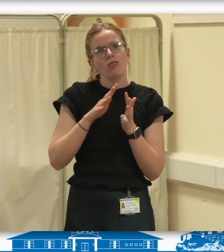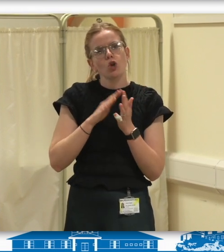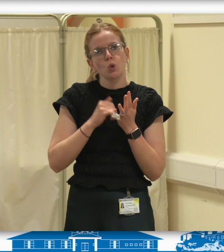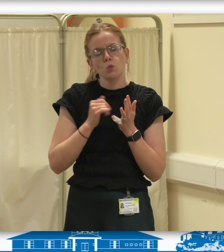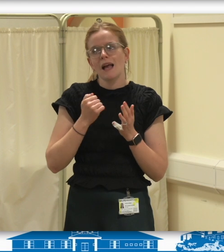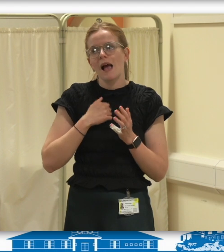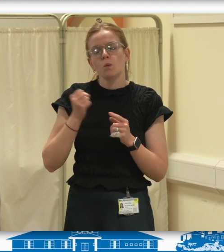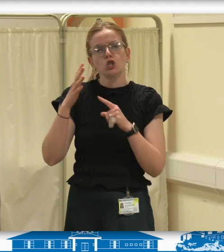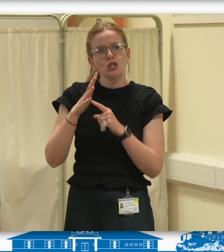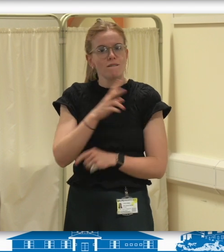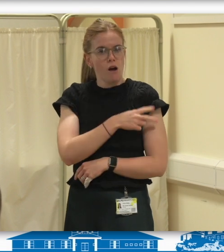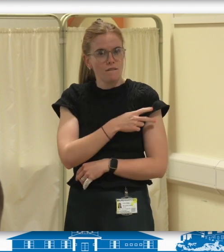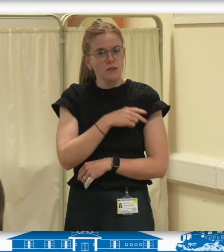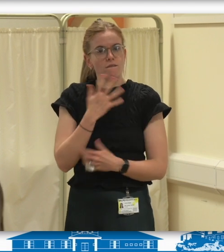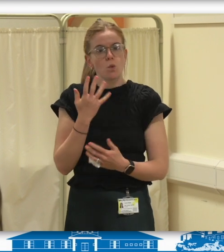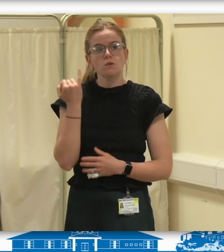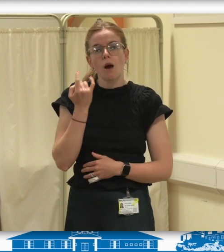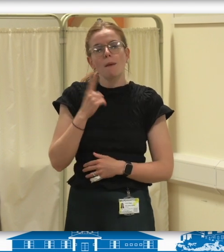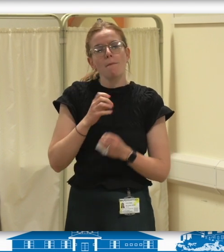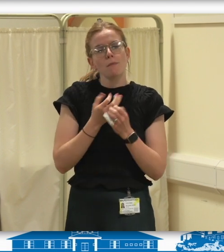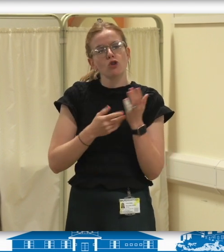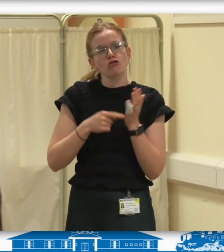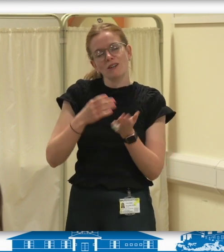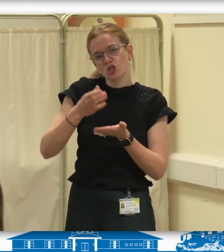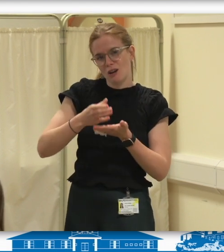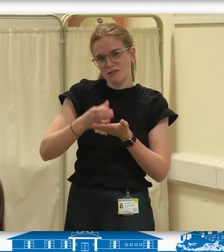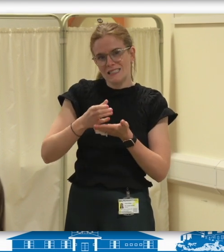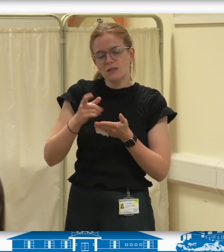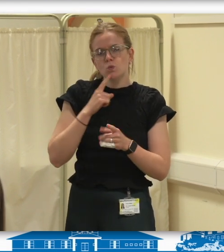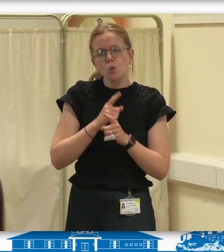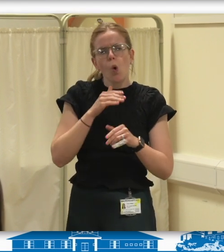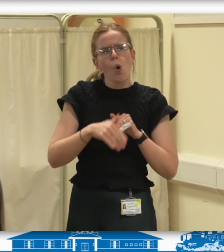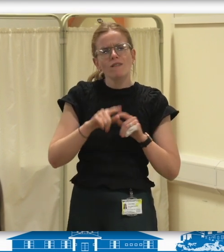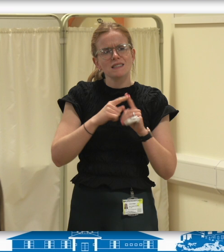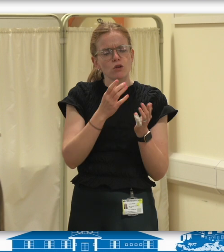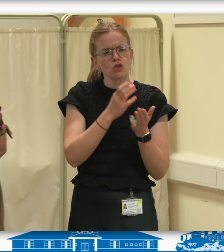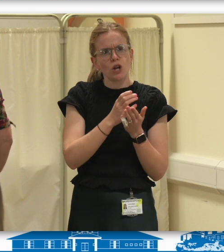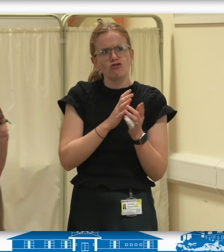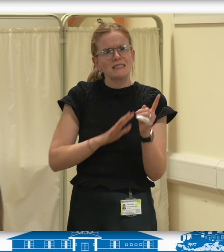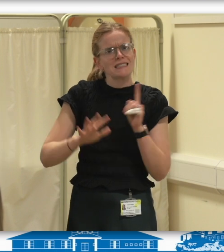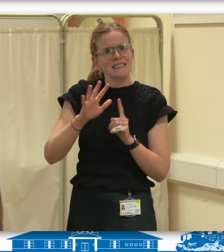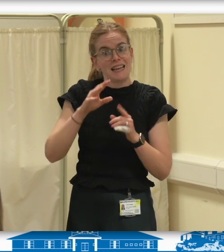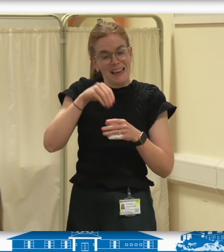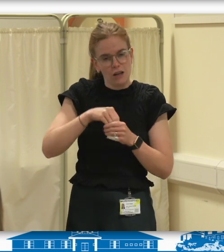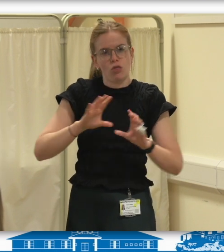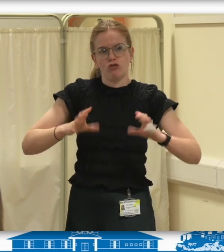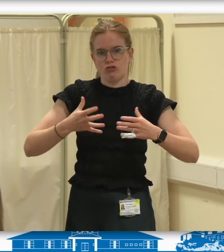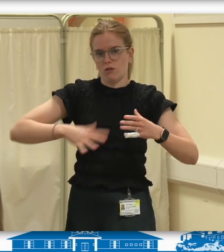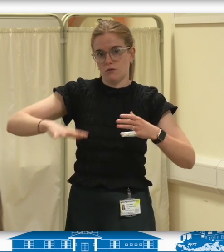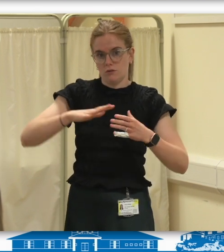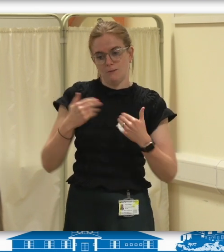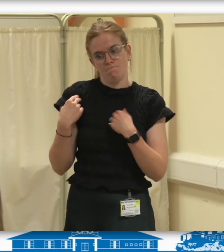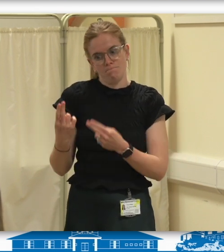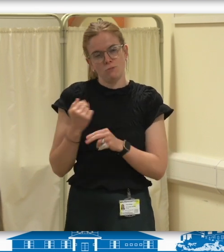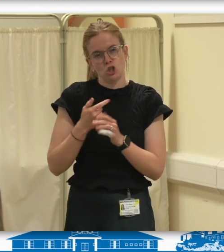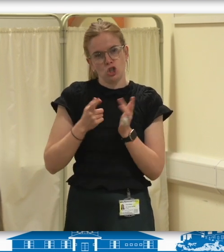for Derby and Burton Charities, about the charity across the Trust. So, Jill.